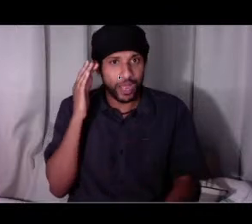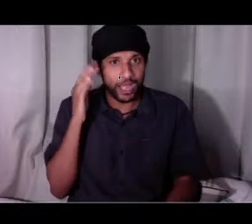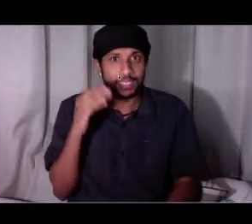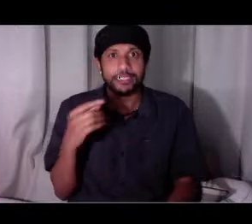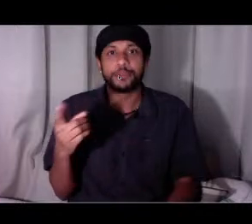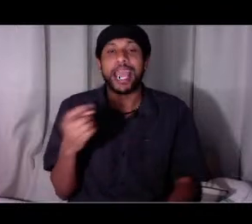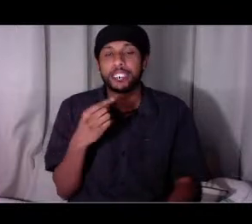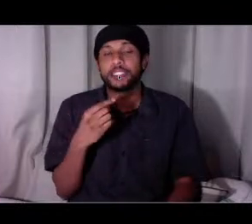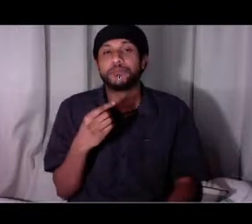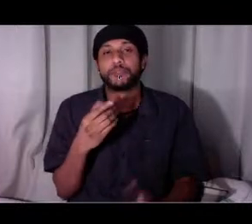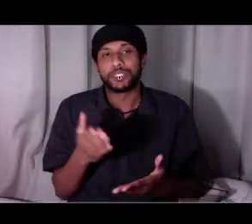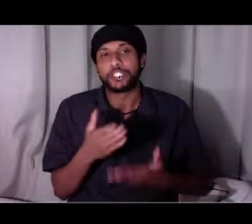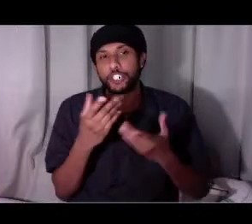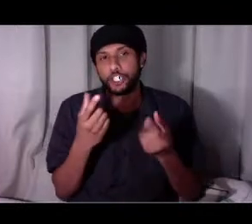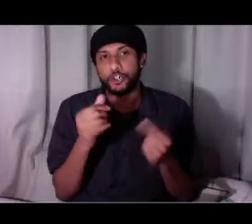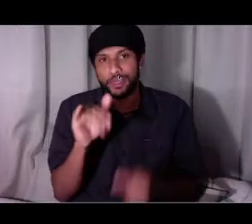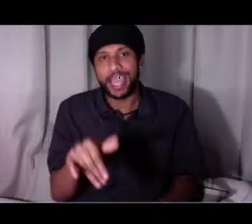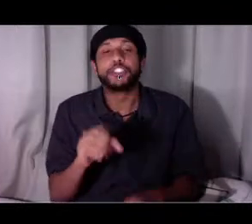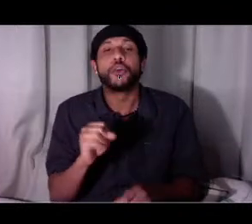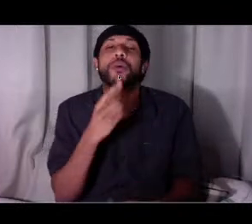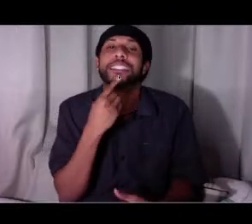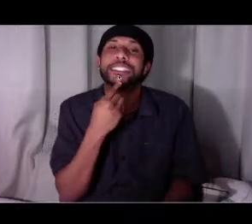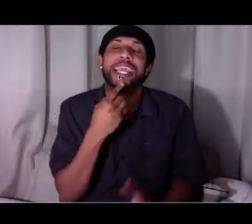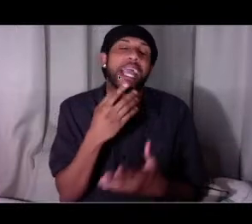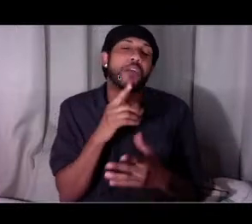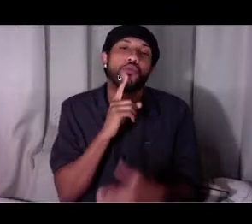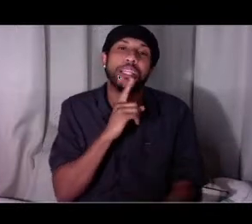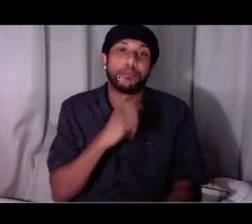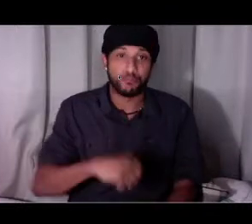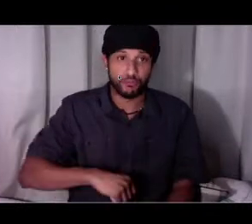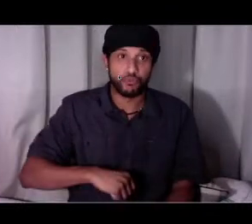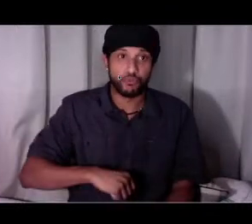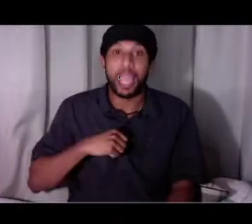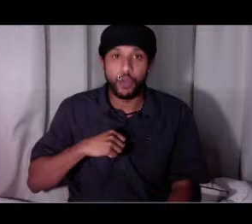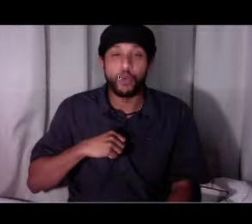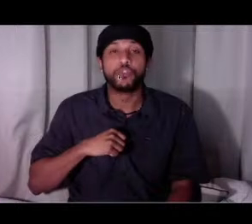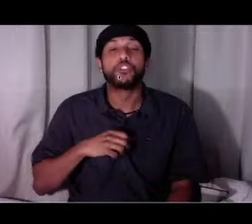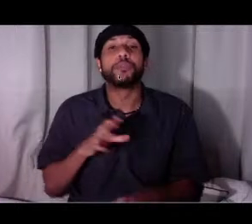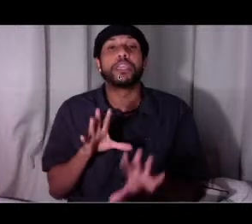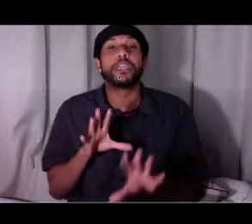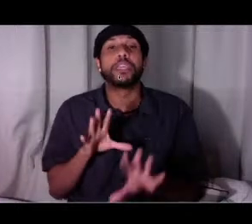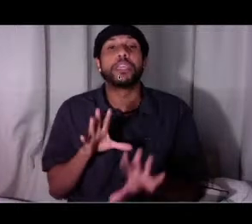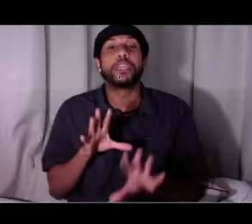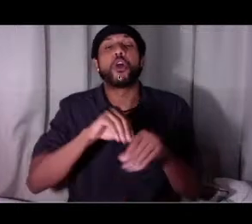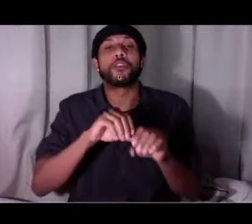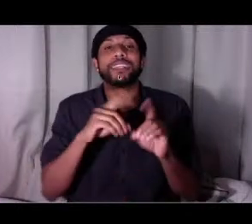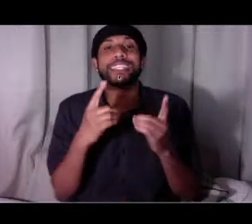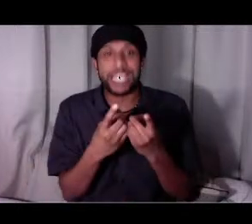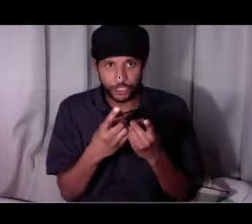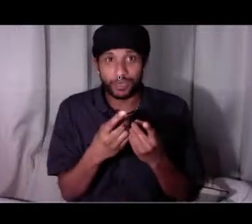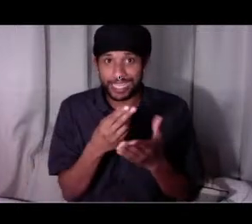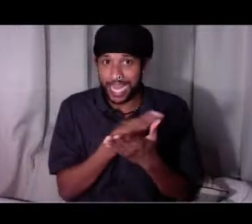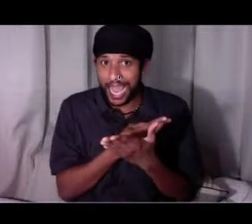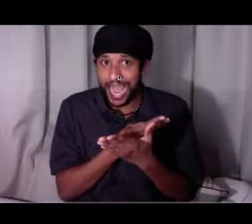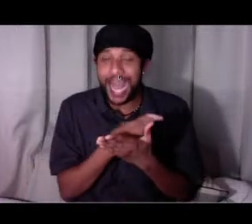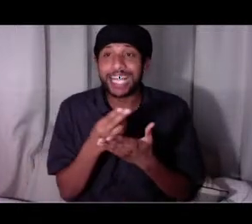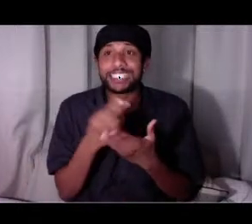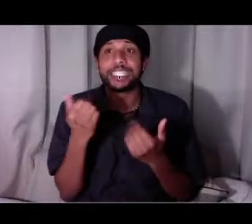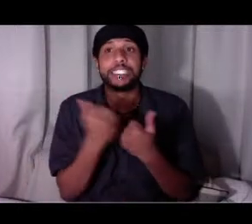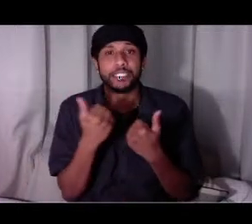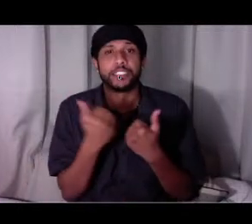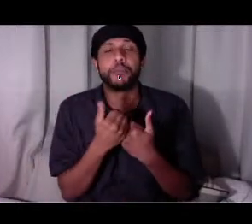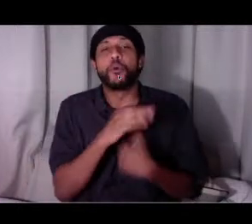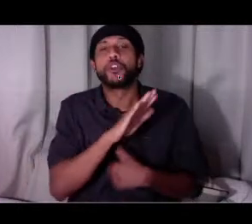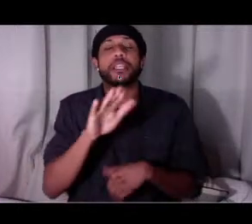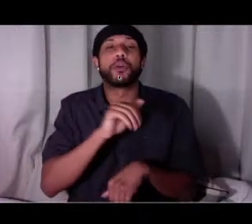and um say that I truly am very proud to be part of a district that honestly and truly supports